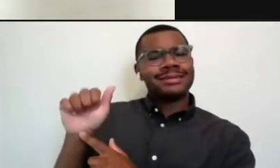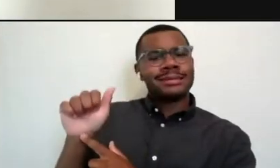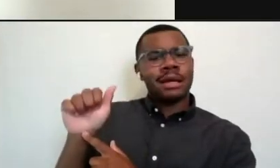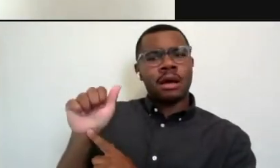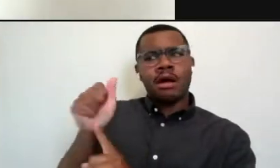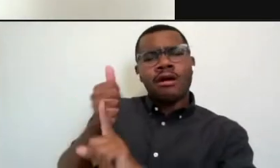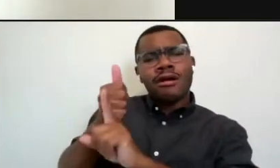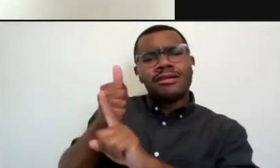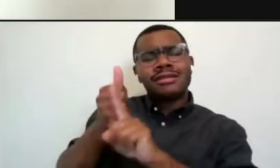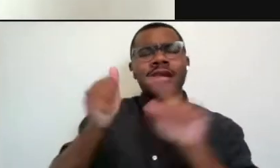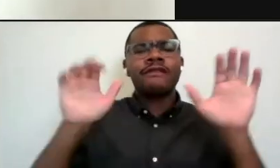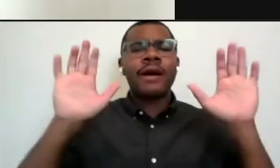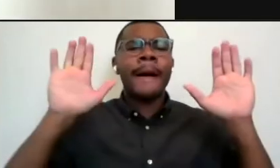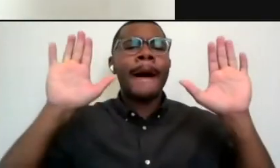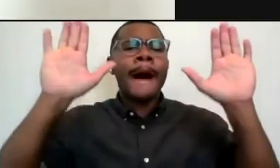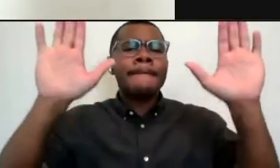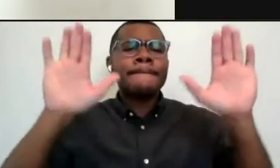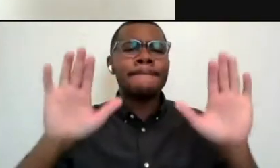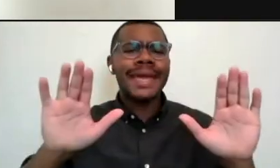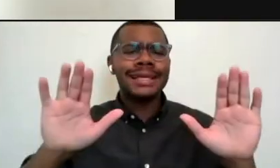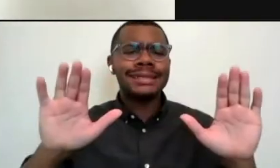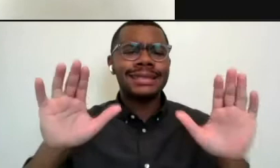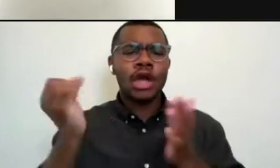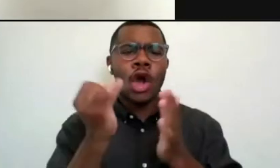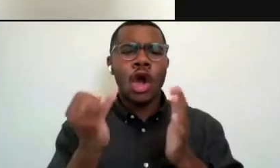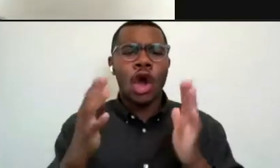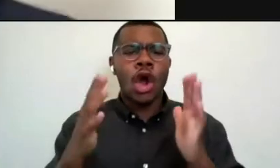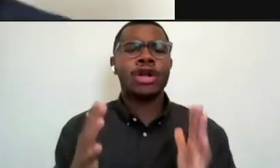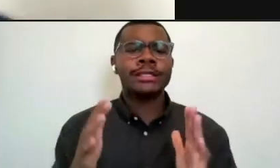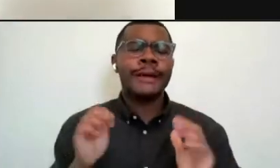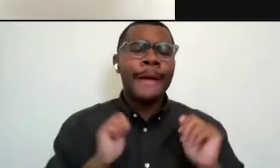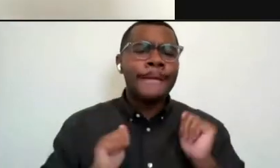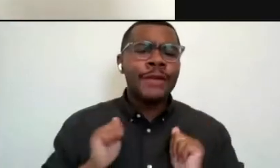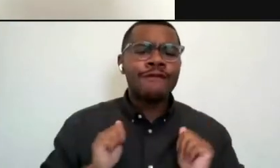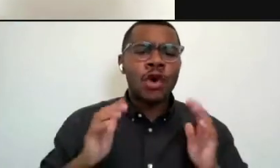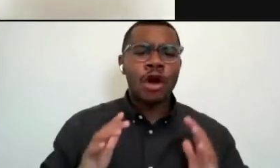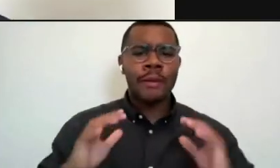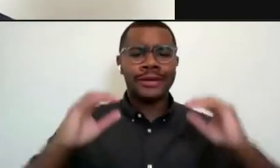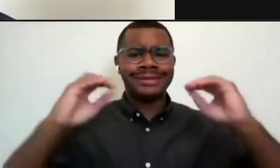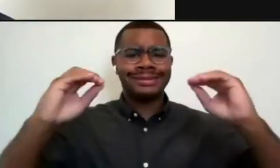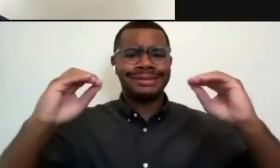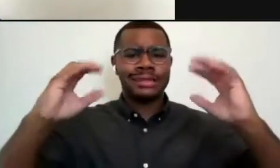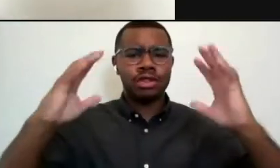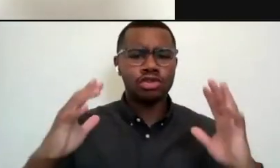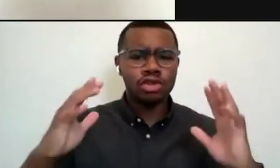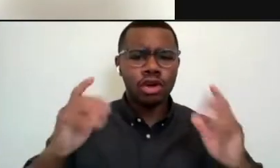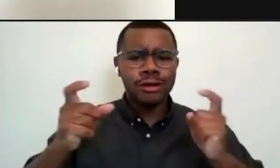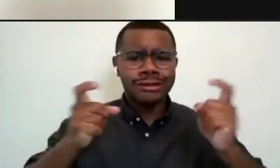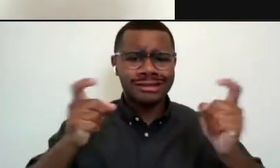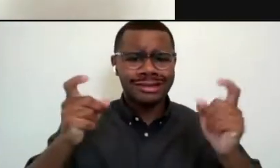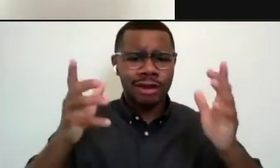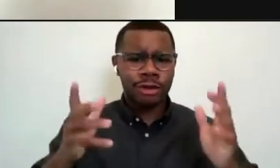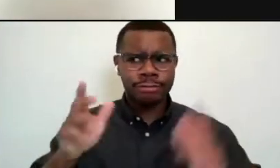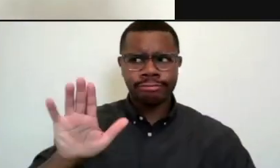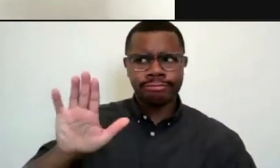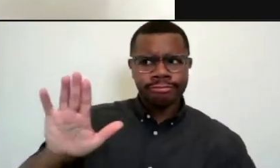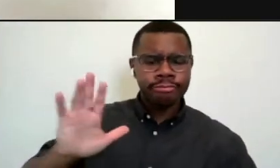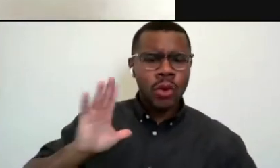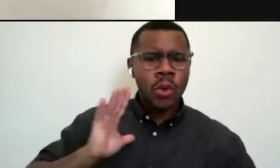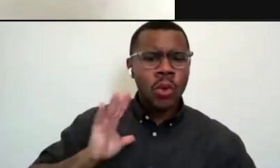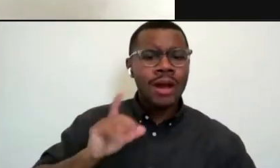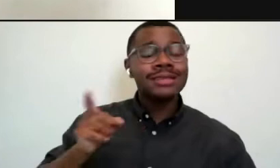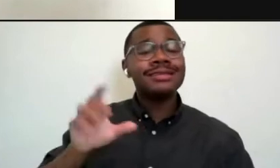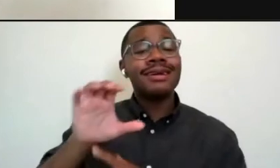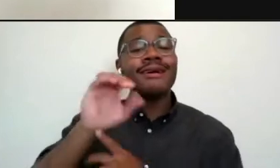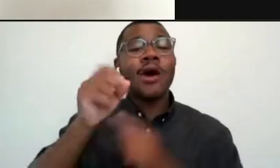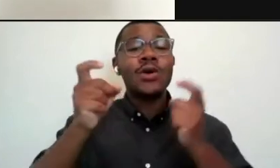artist, performer, teacher, director. She's co-director of